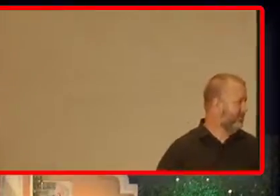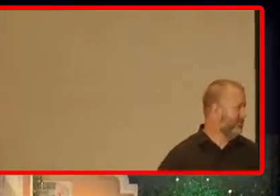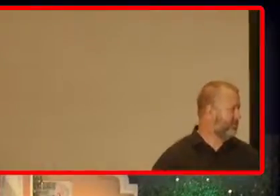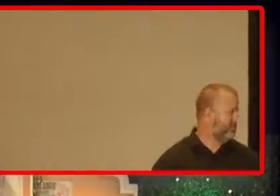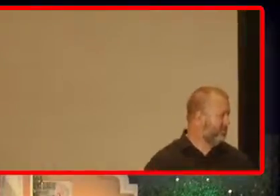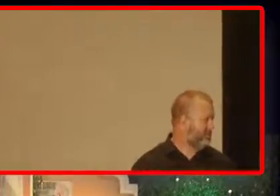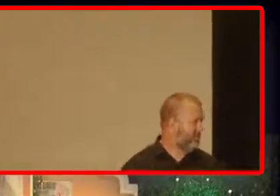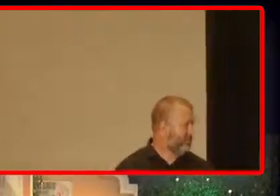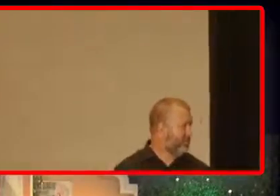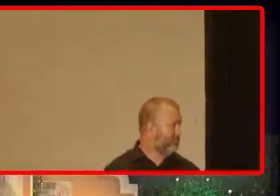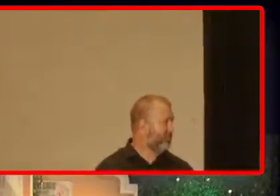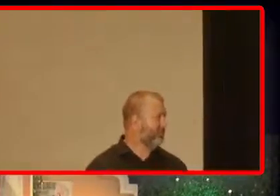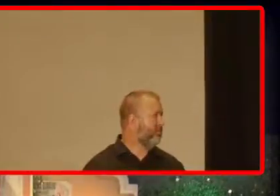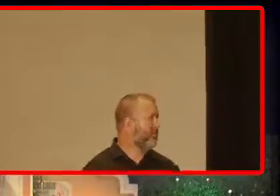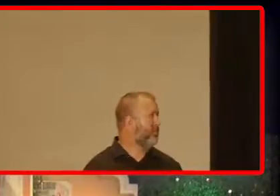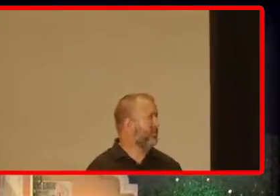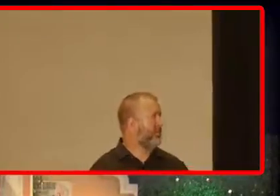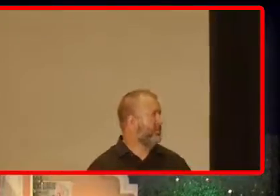I'll tell you,